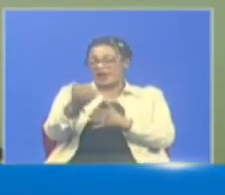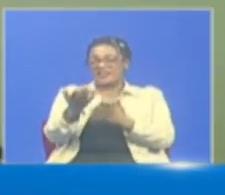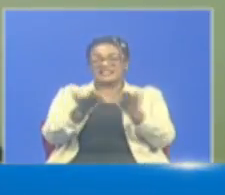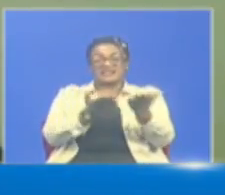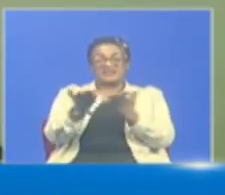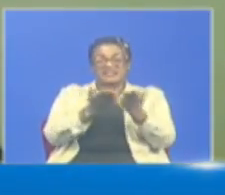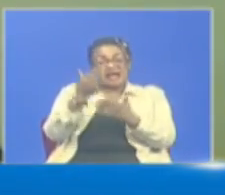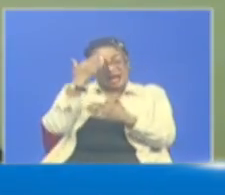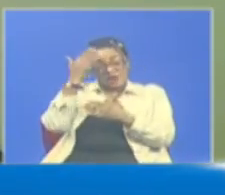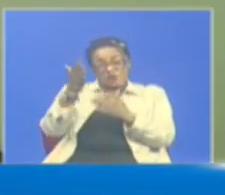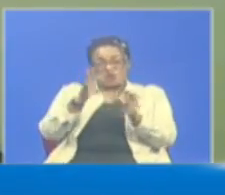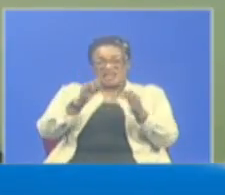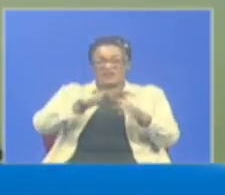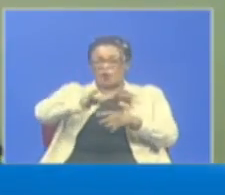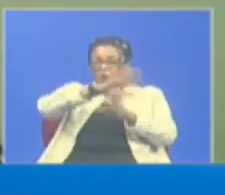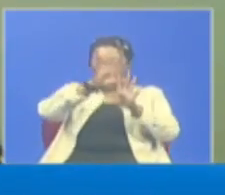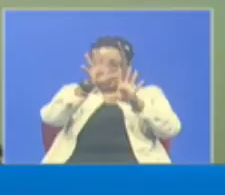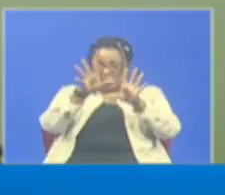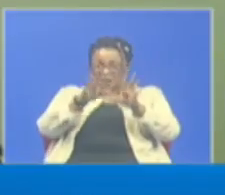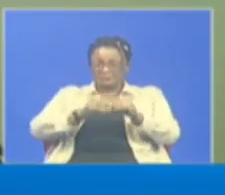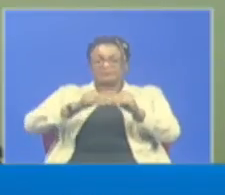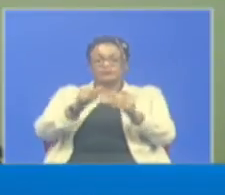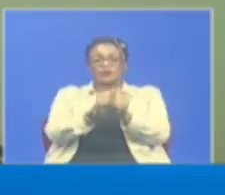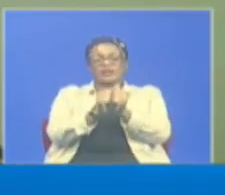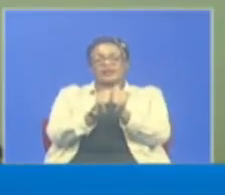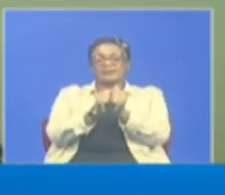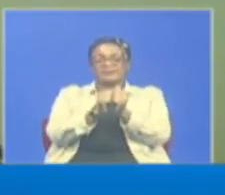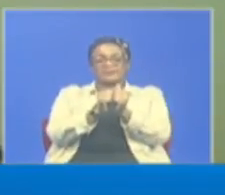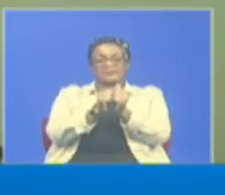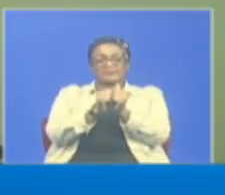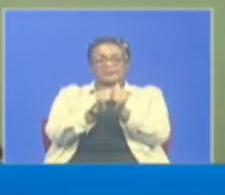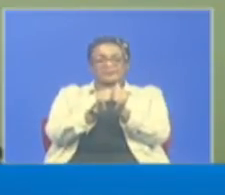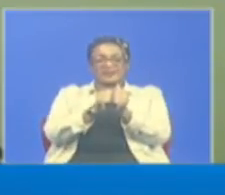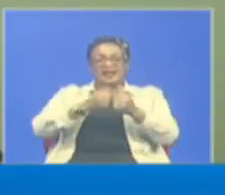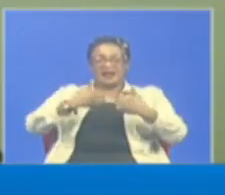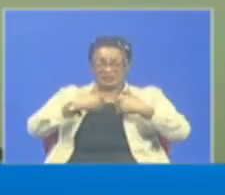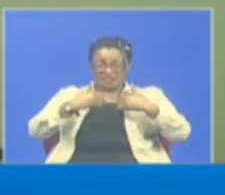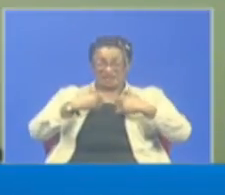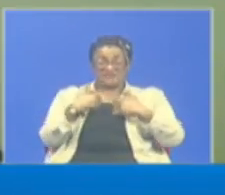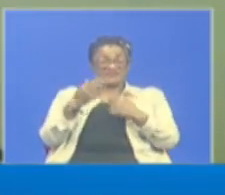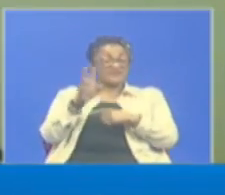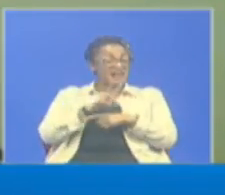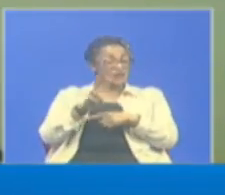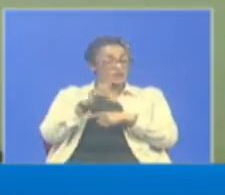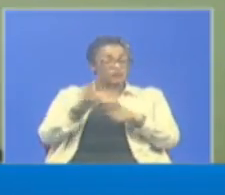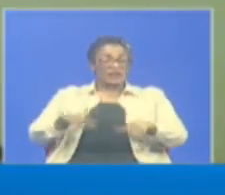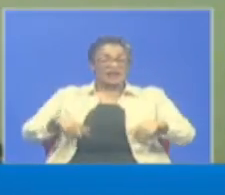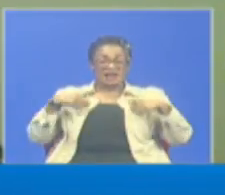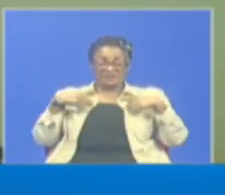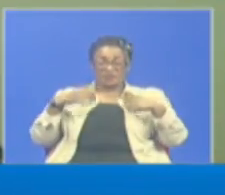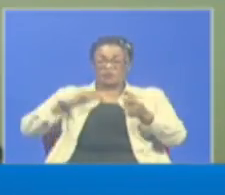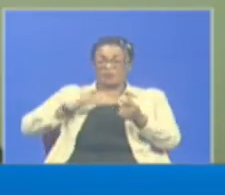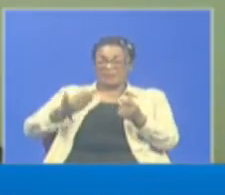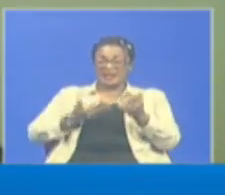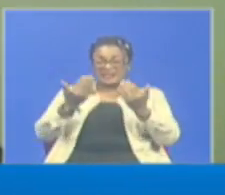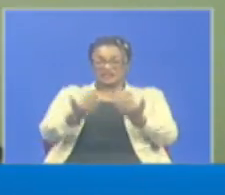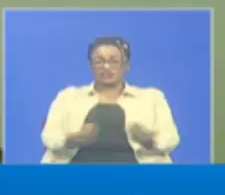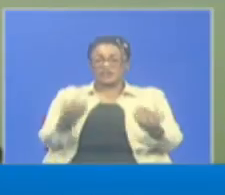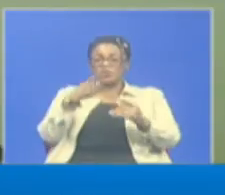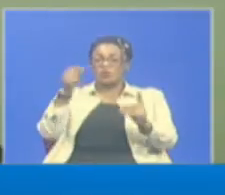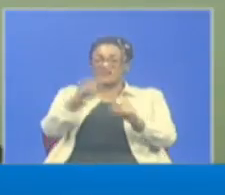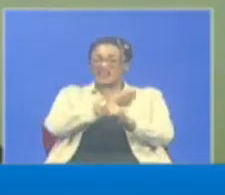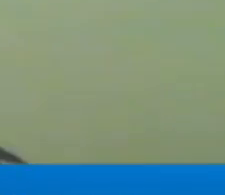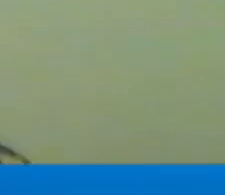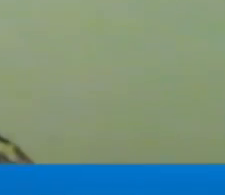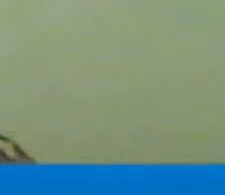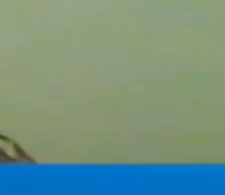them combined came together, are they actually adding value to the lives of these women and these children that are being violated? Are they adding